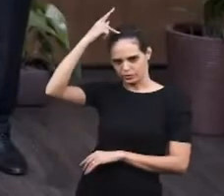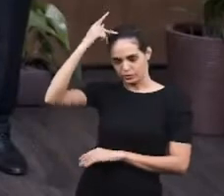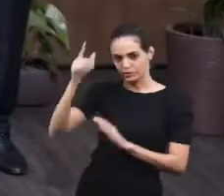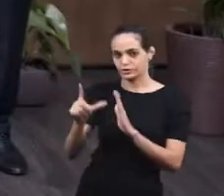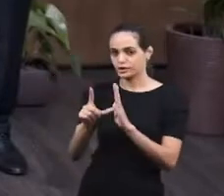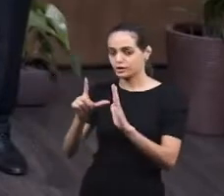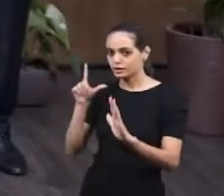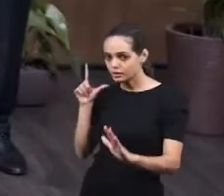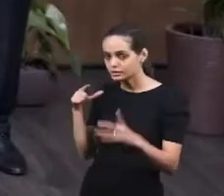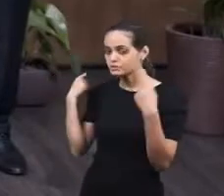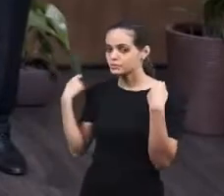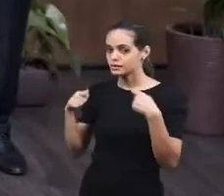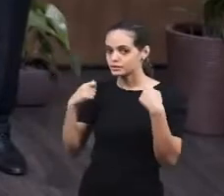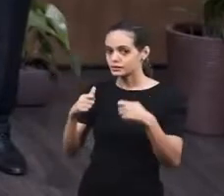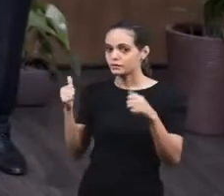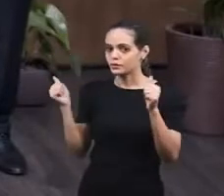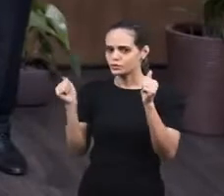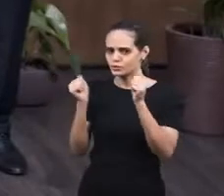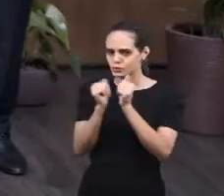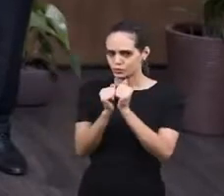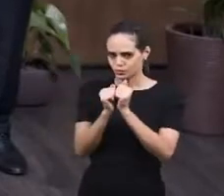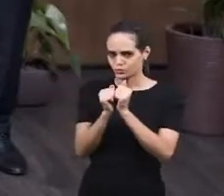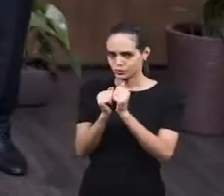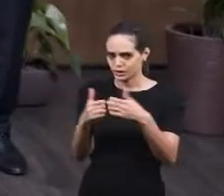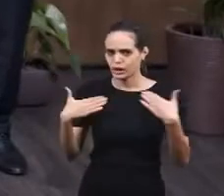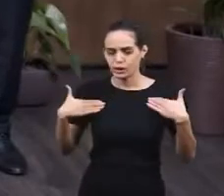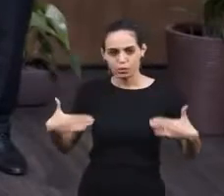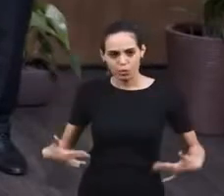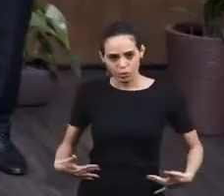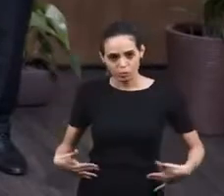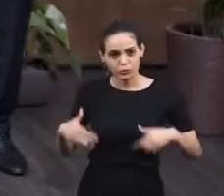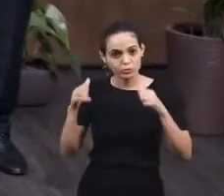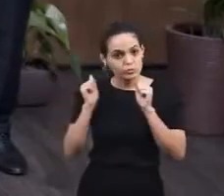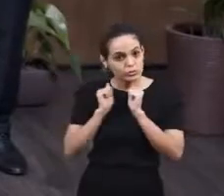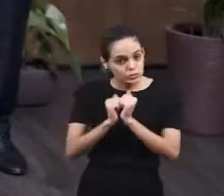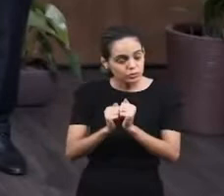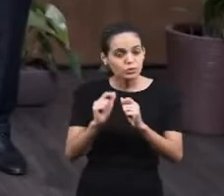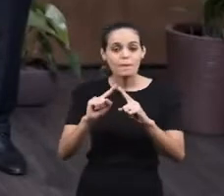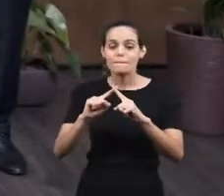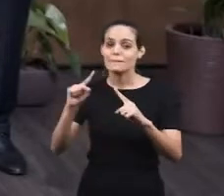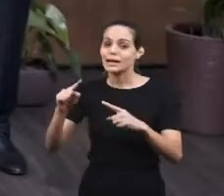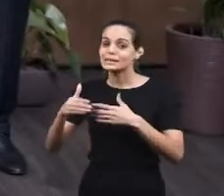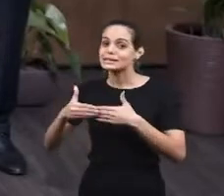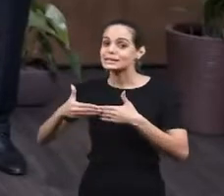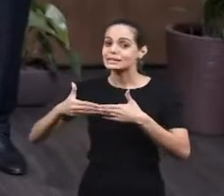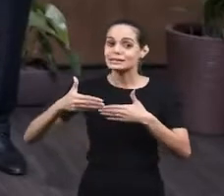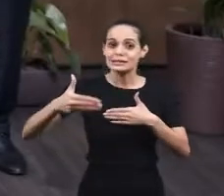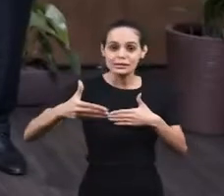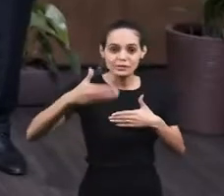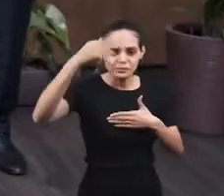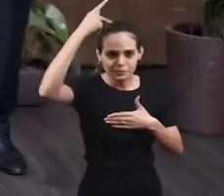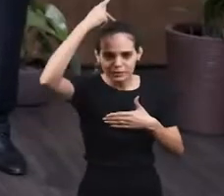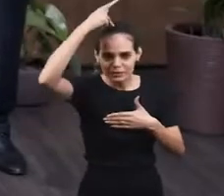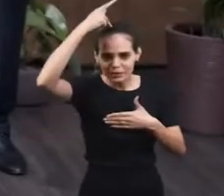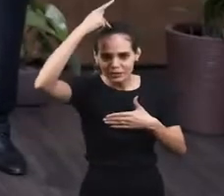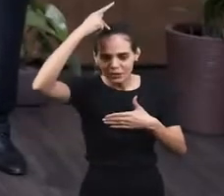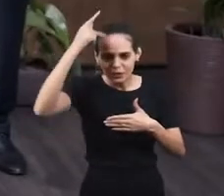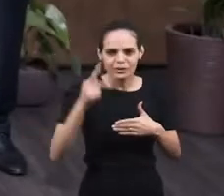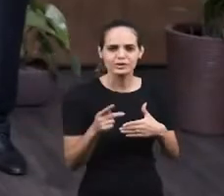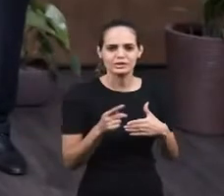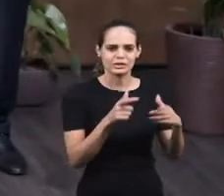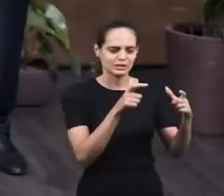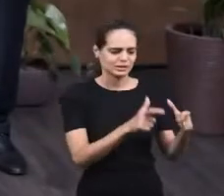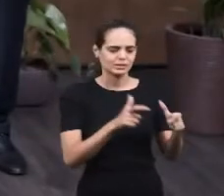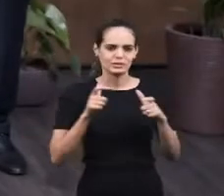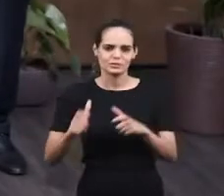required that they were together physically. But from that point on,